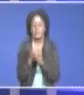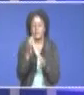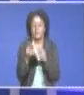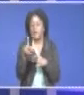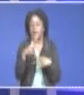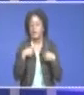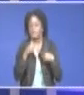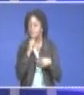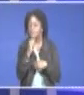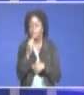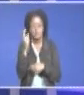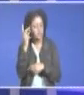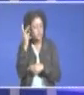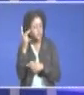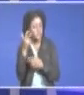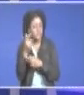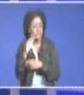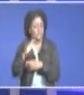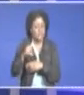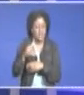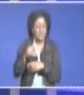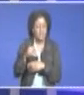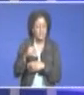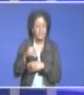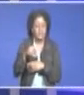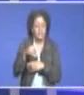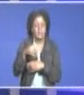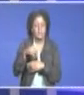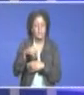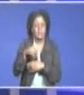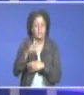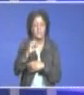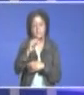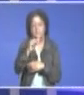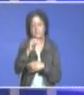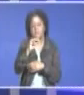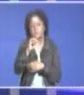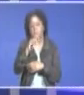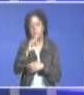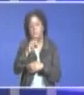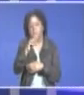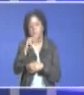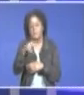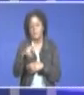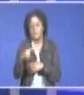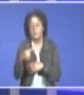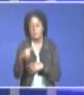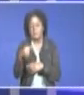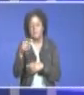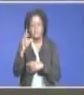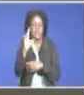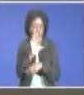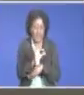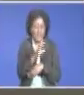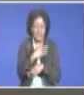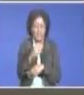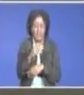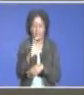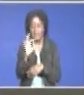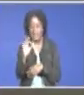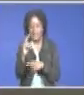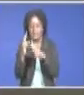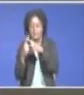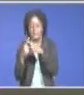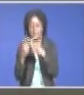You haven't heard yet, Samsung 9 and Samsung 9 Plus are available to the Bahamian cell phone market. Launched nationwide